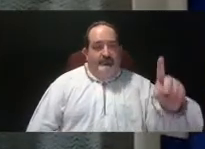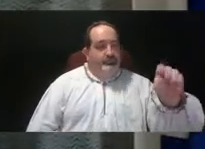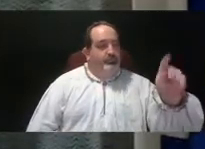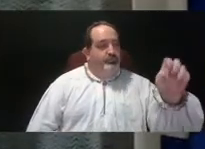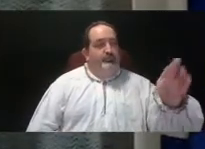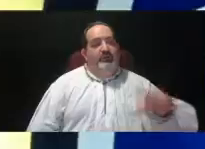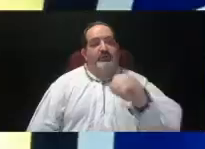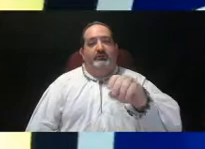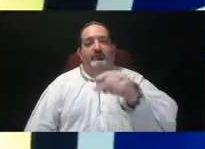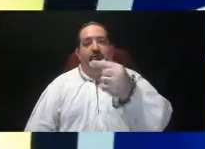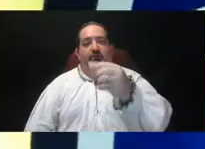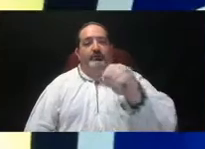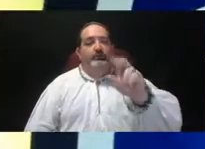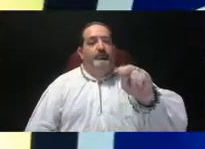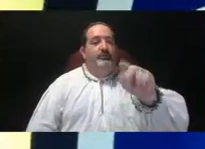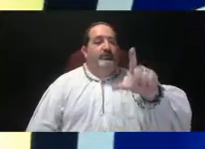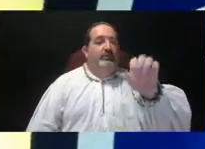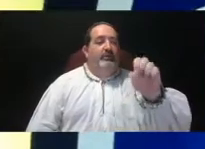Leifson.